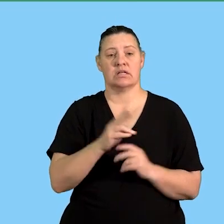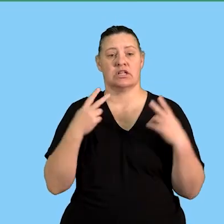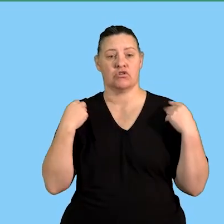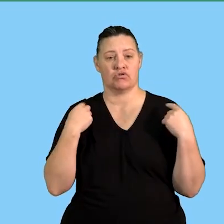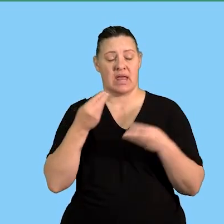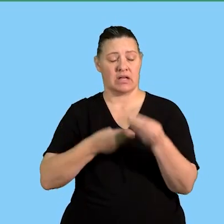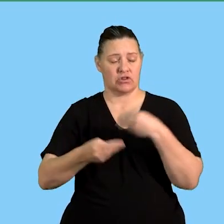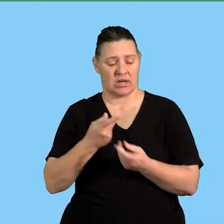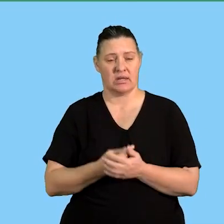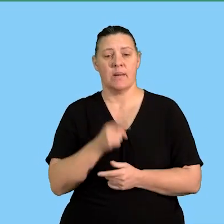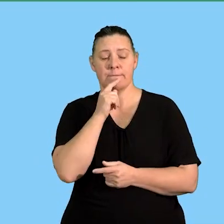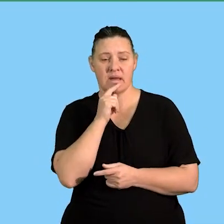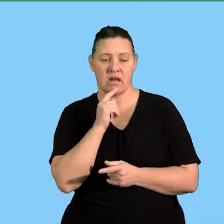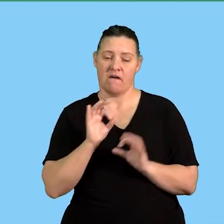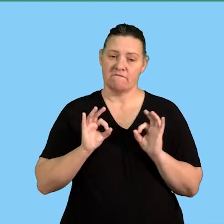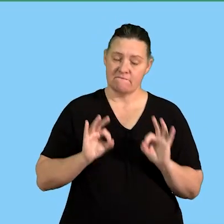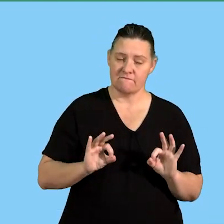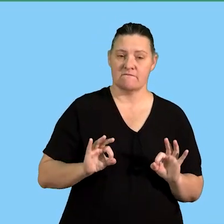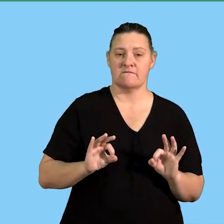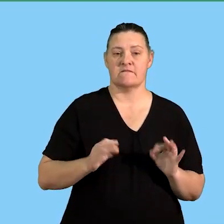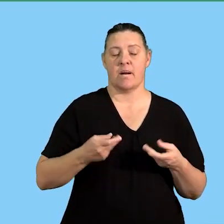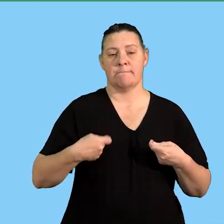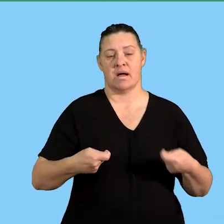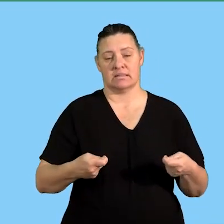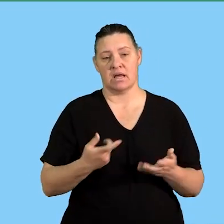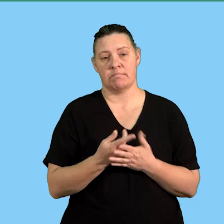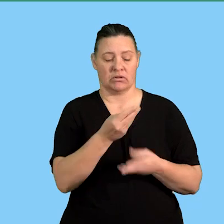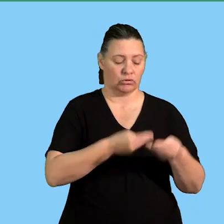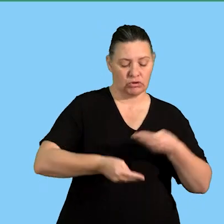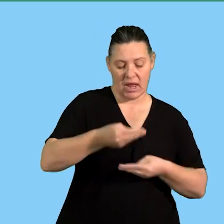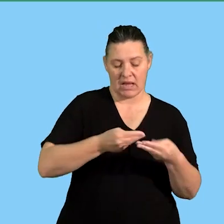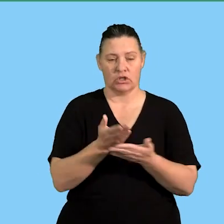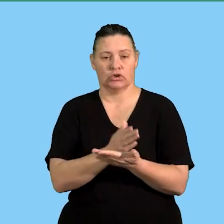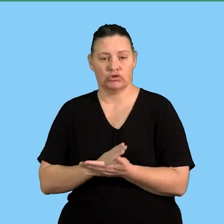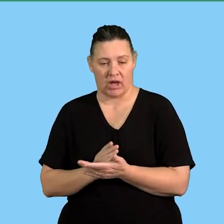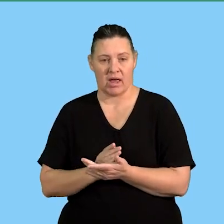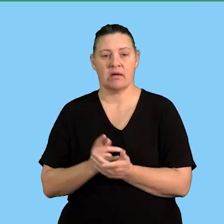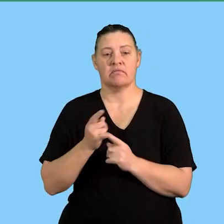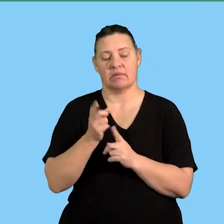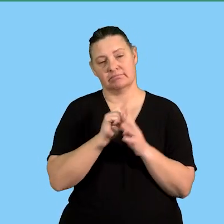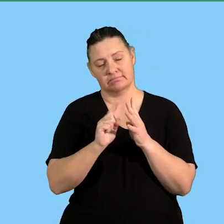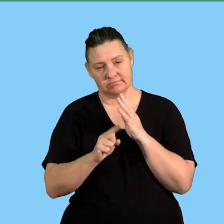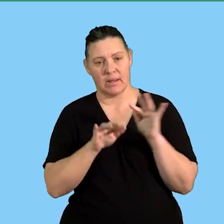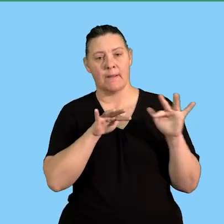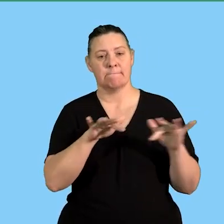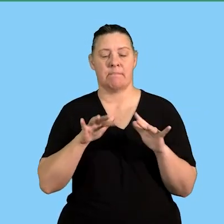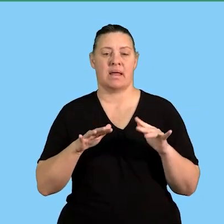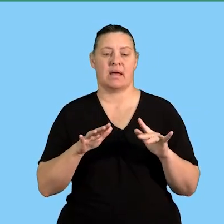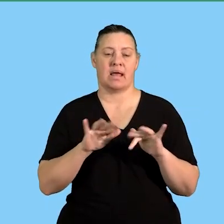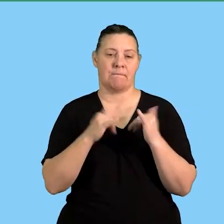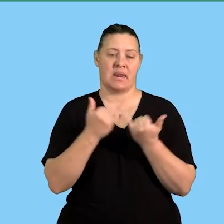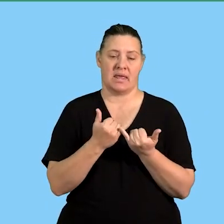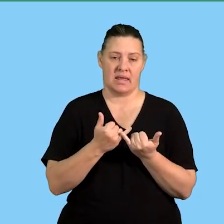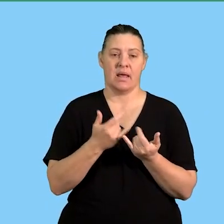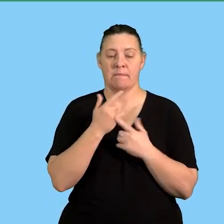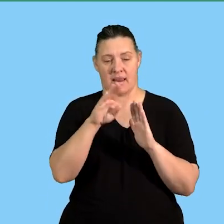JSE, which refers to a formal market where trading in shares and comprising of all public companies that have